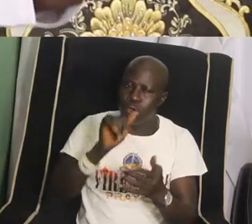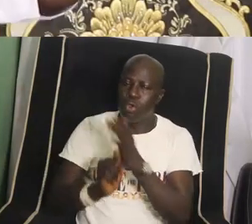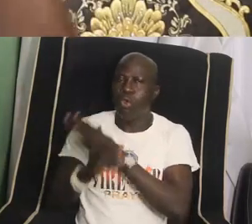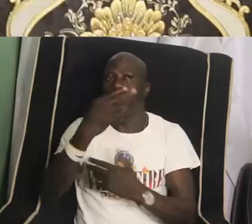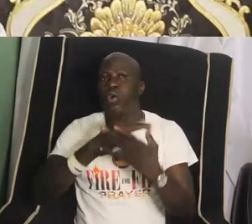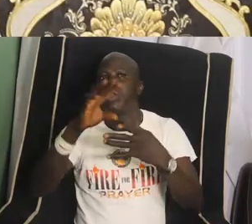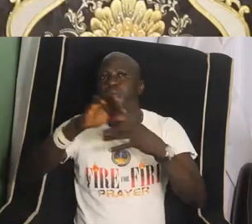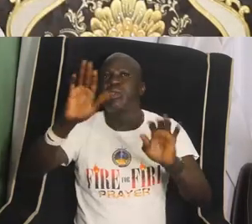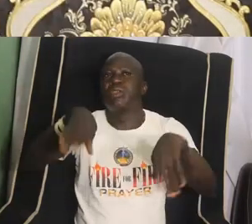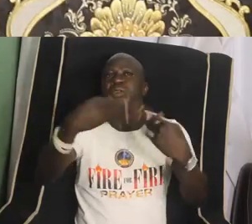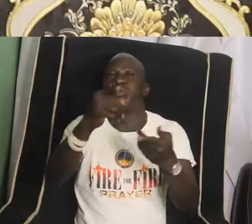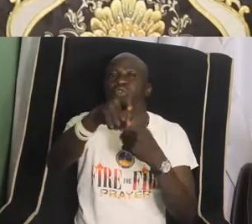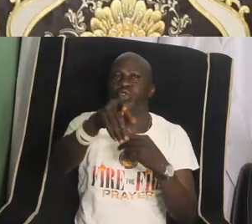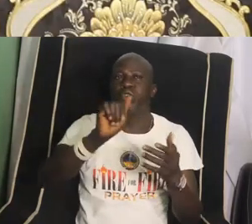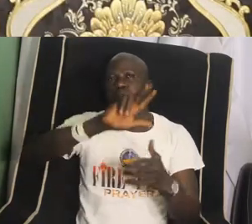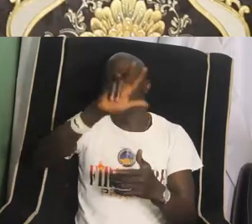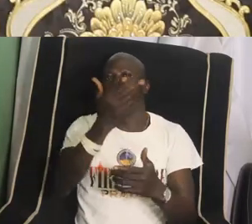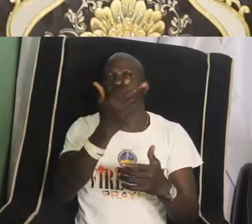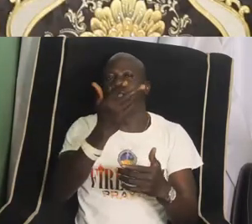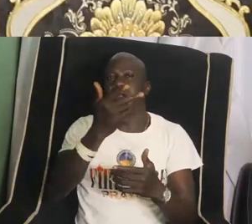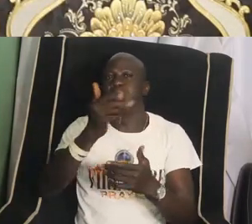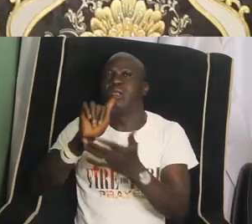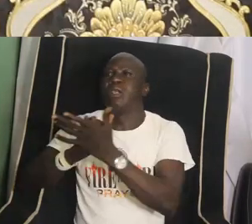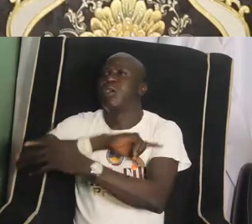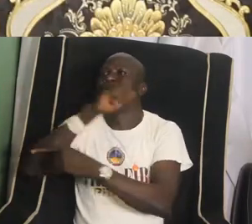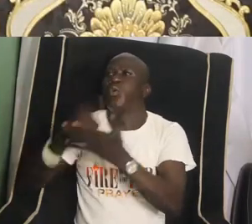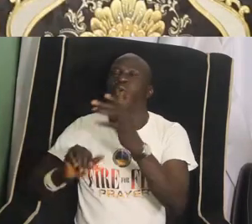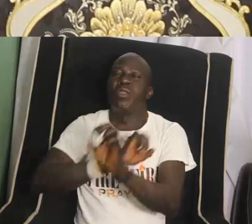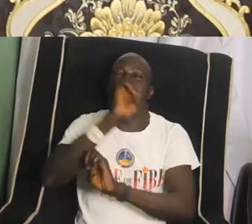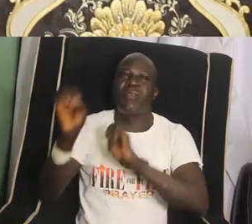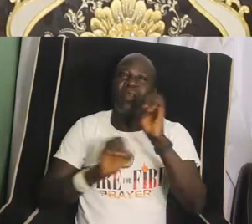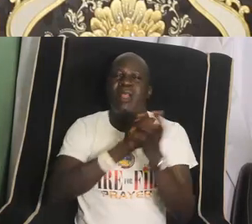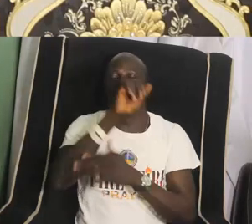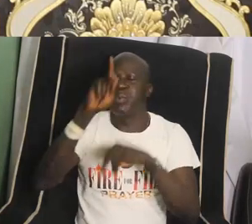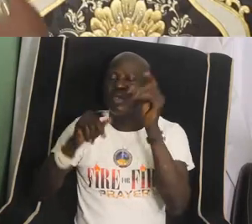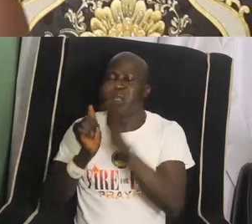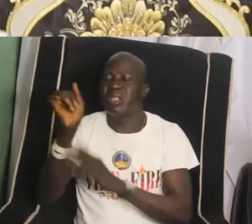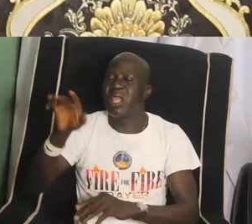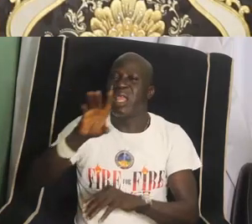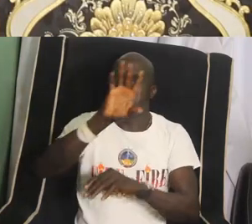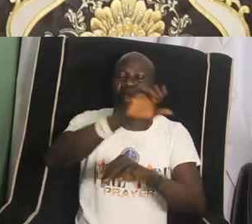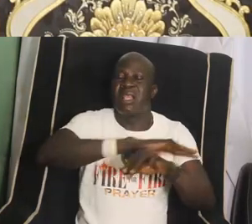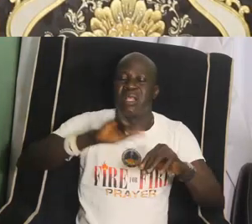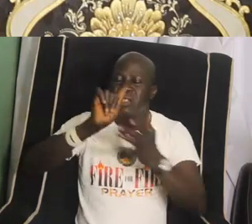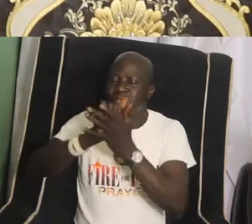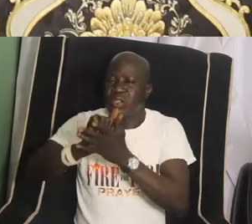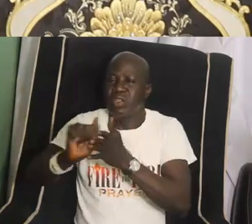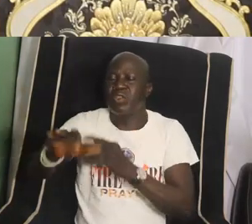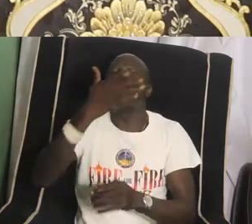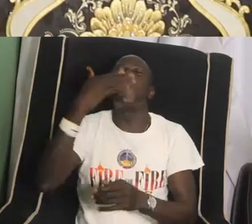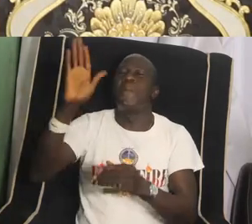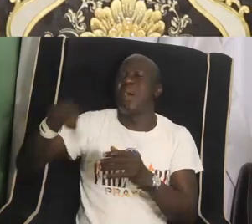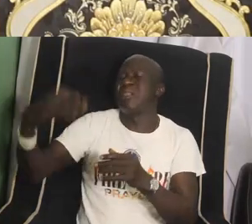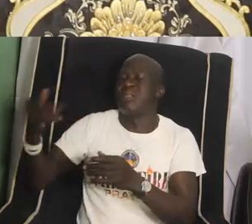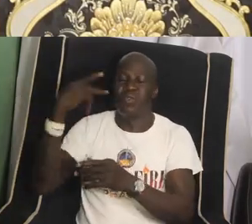Hey, Holy Spirit released to you. Hey, the third is this. What people have been looking at, you see, your life as reproach, that